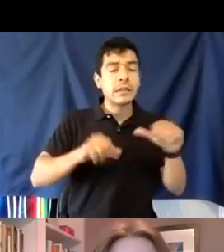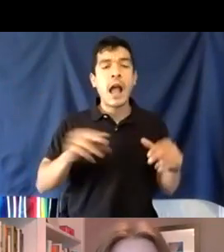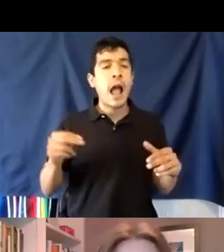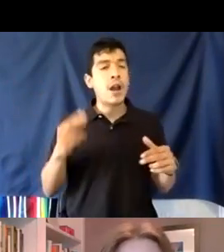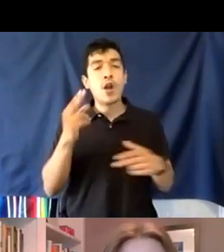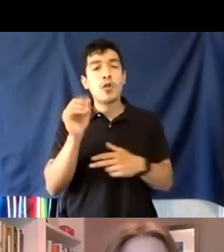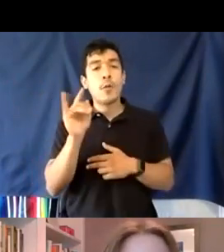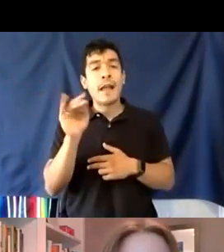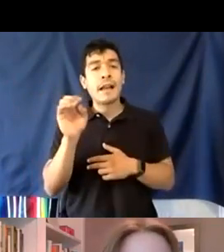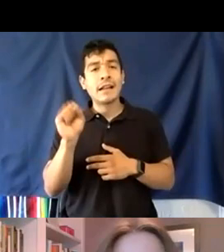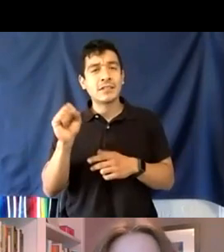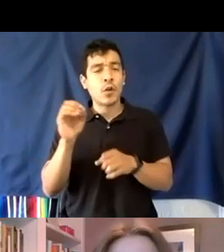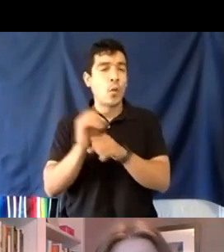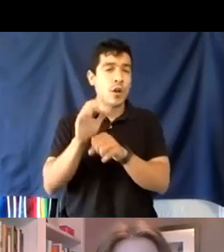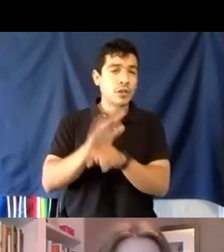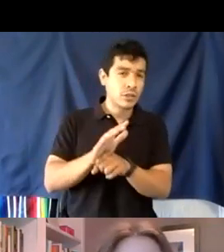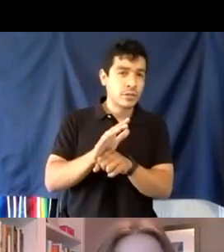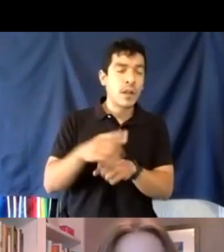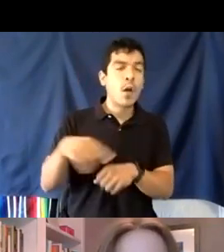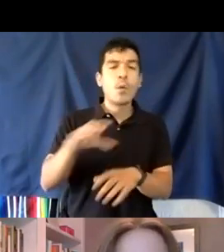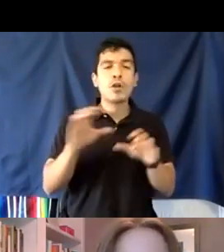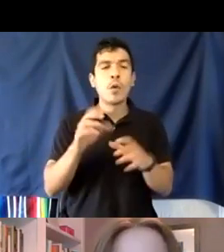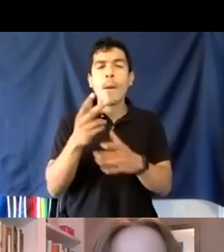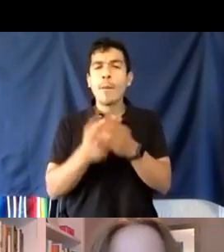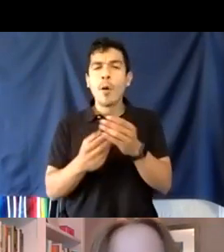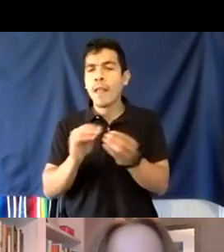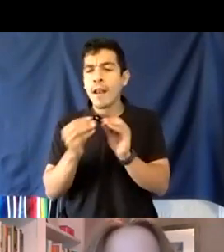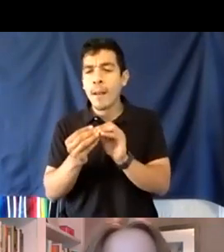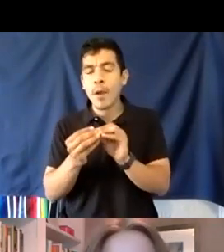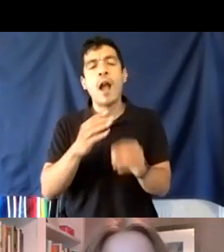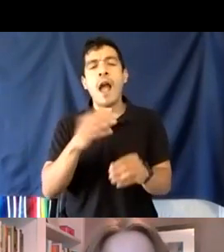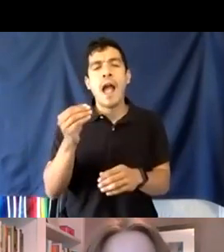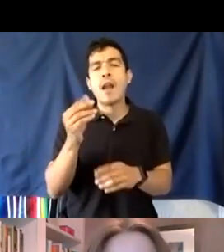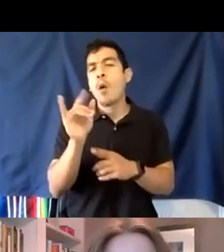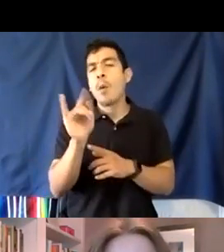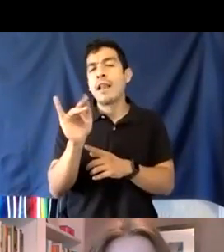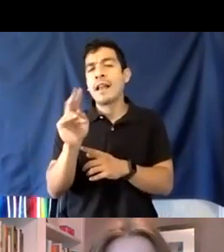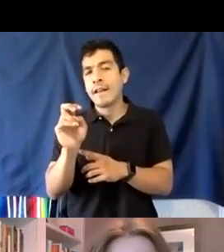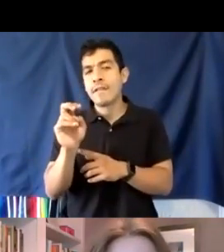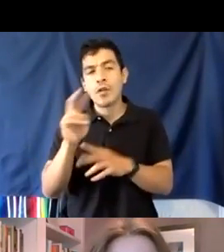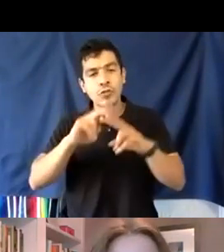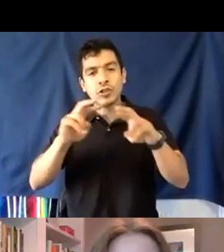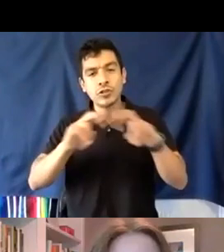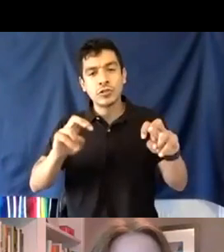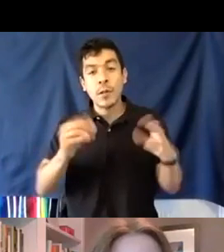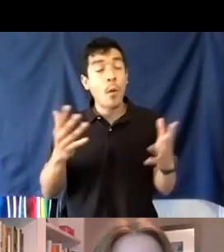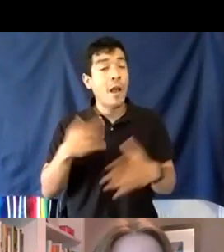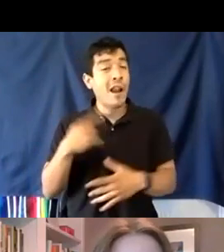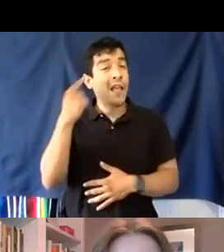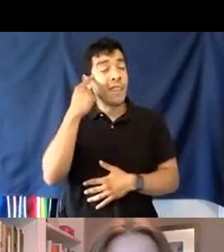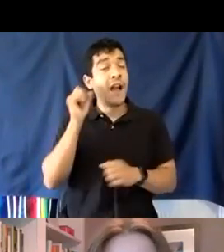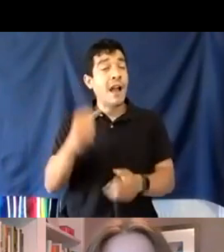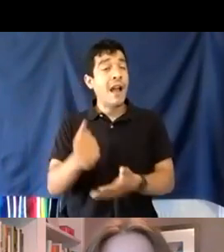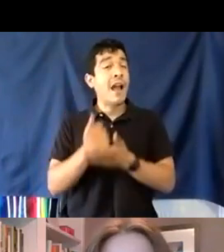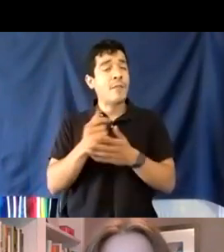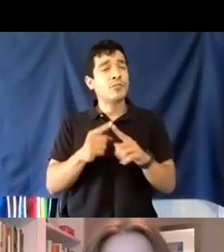humanities orientations. So, and we do both quantitative and qualitative research. But what I thought might be useful actually to respond to this question